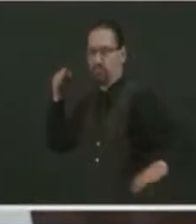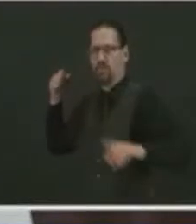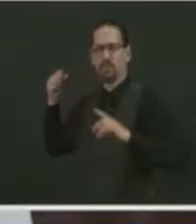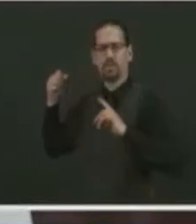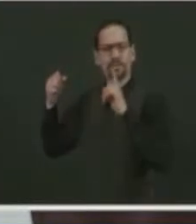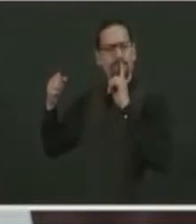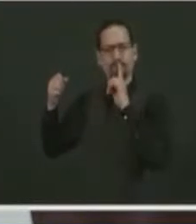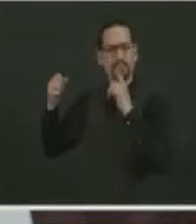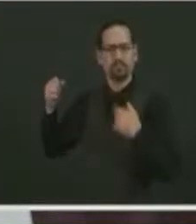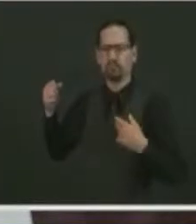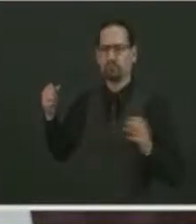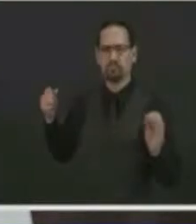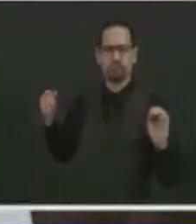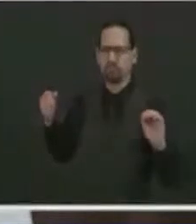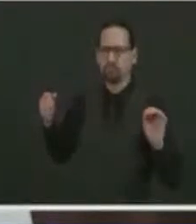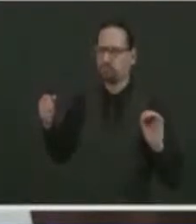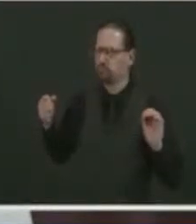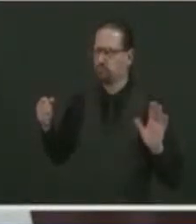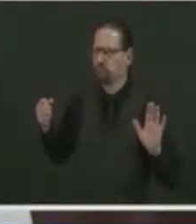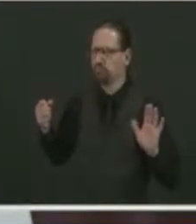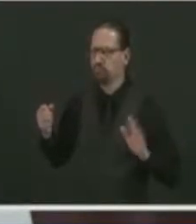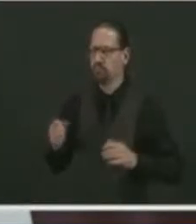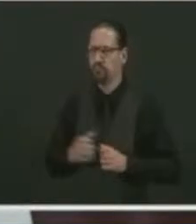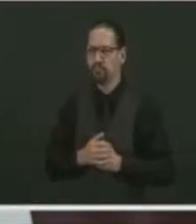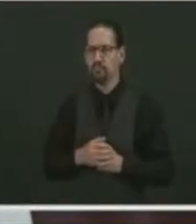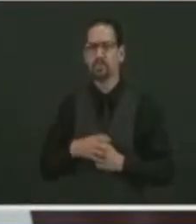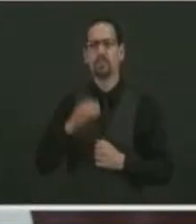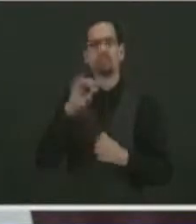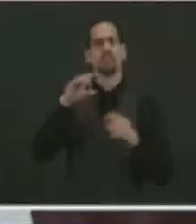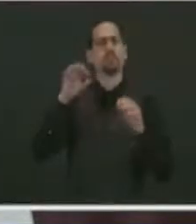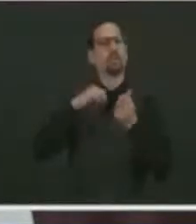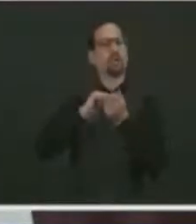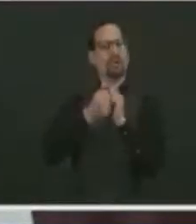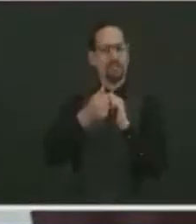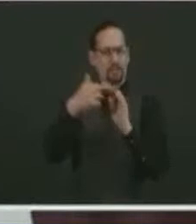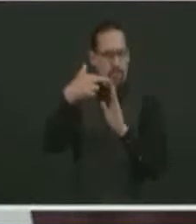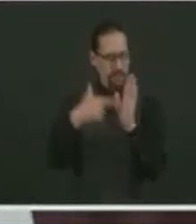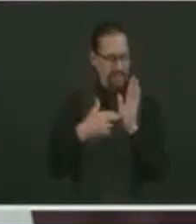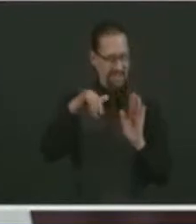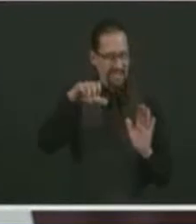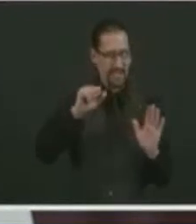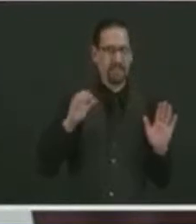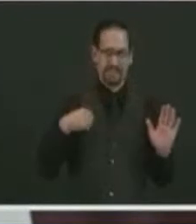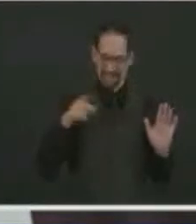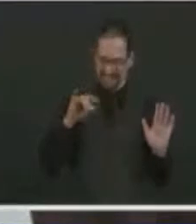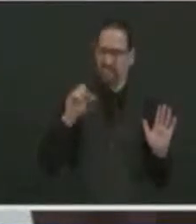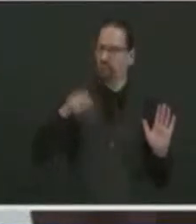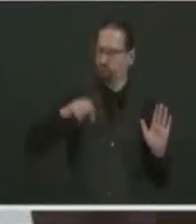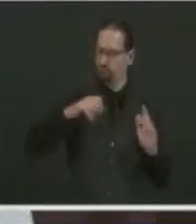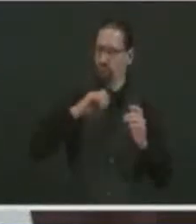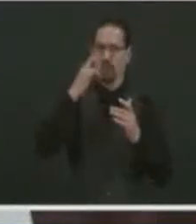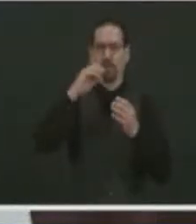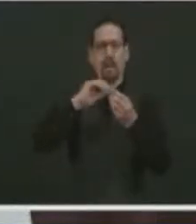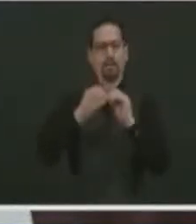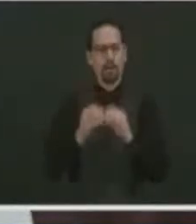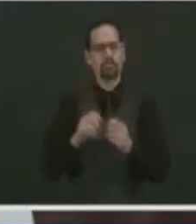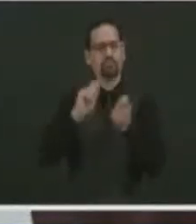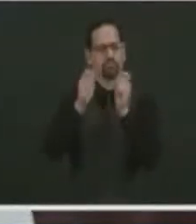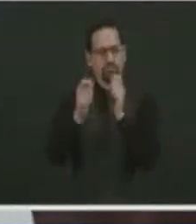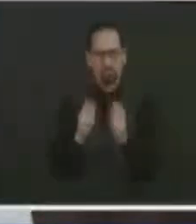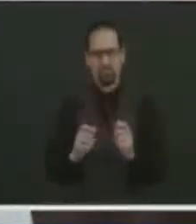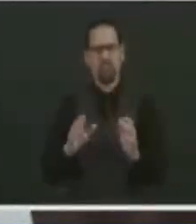health emergency, change the rules? Yeah, absolutely. But we felt it was